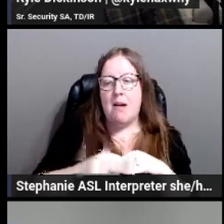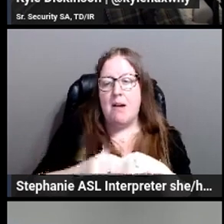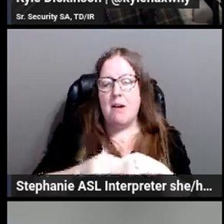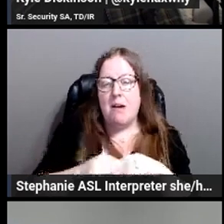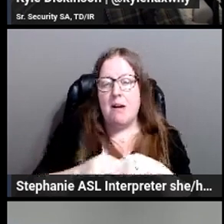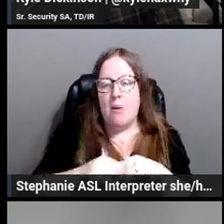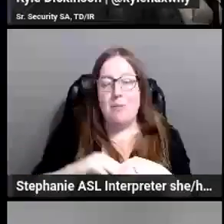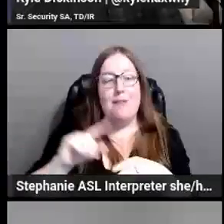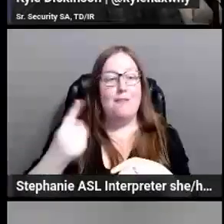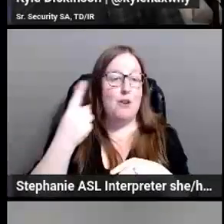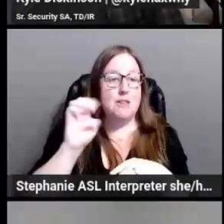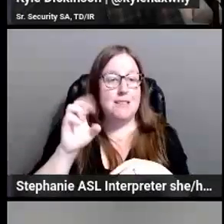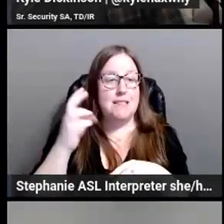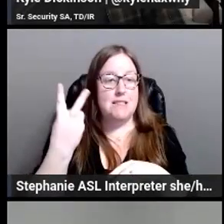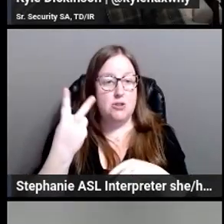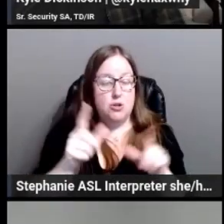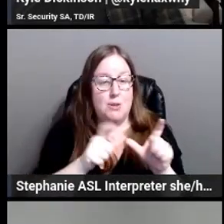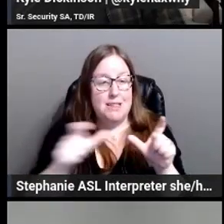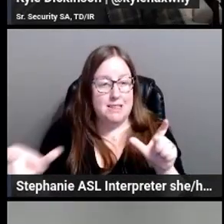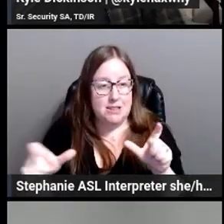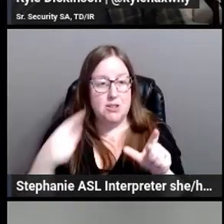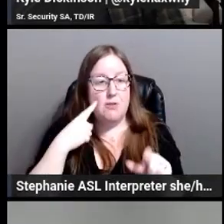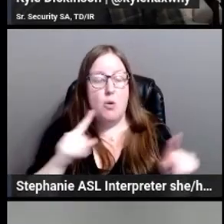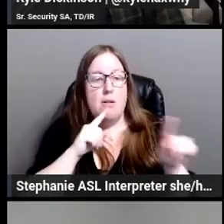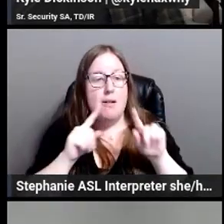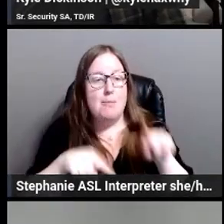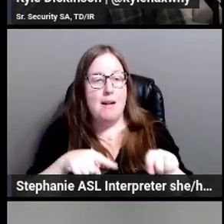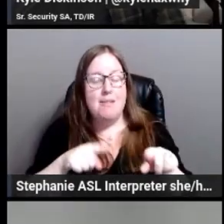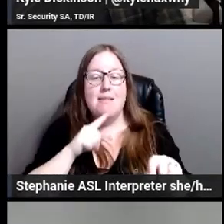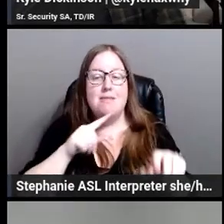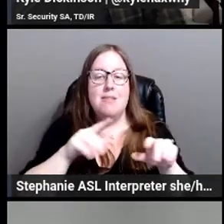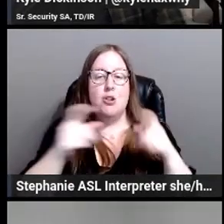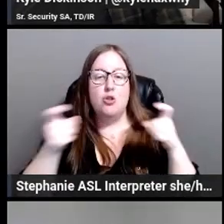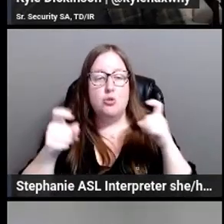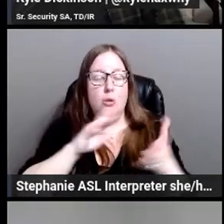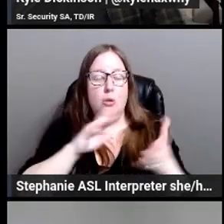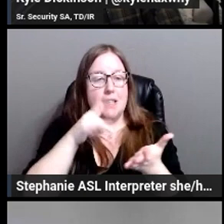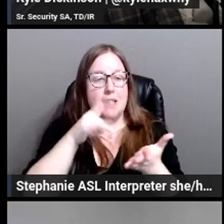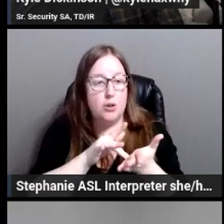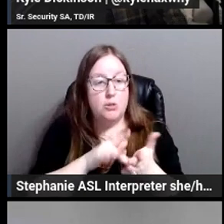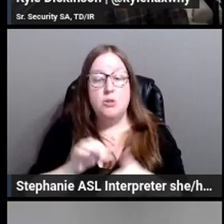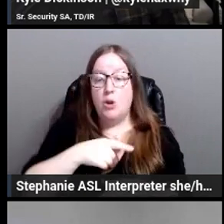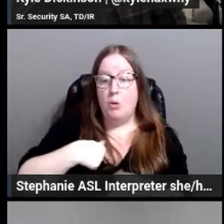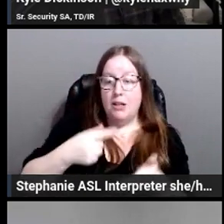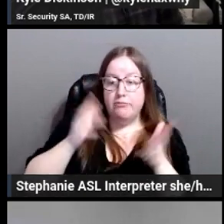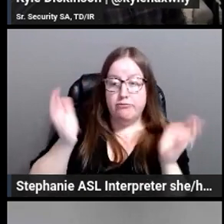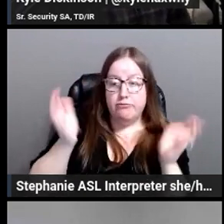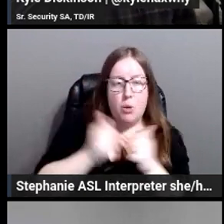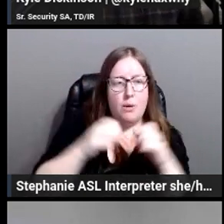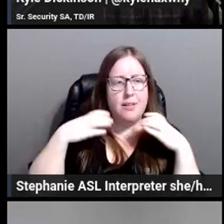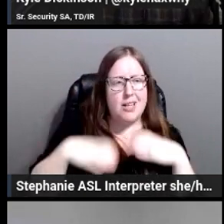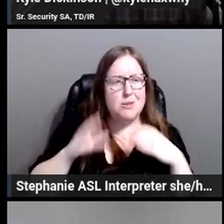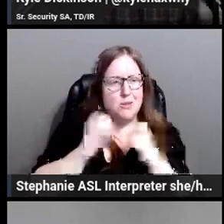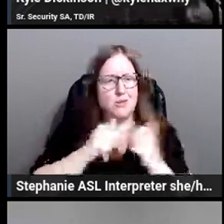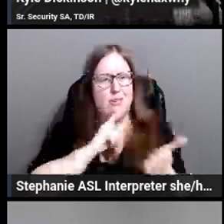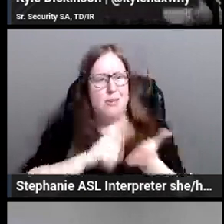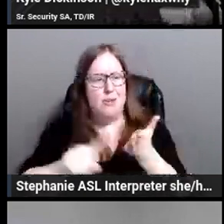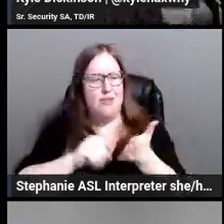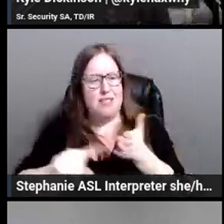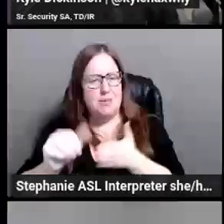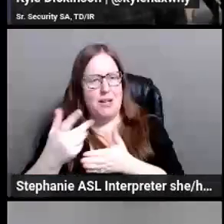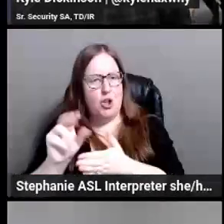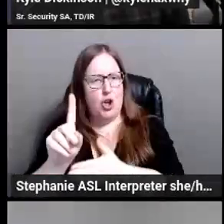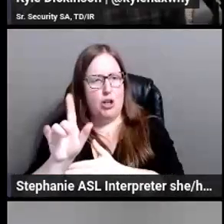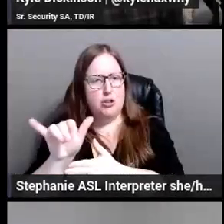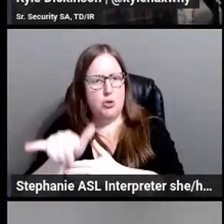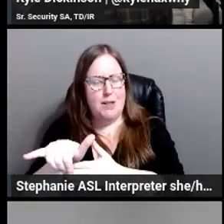first EC2 instance talking to a command and control center. So when we talked with customers and we said, how do you investigate those guard duty findings?